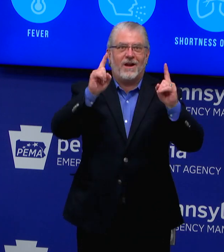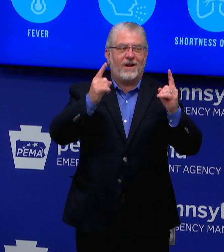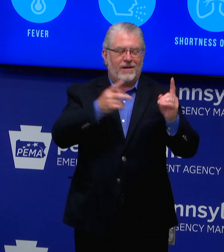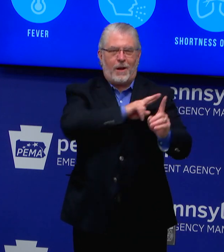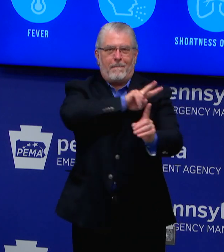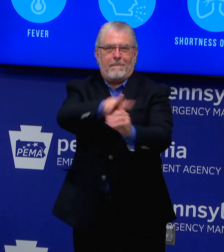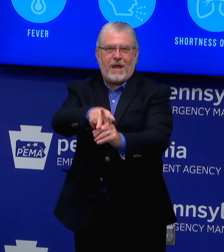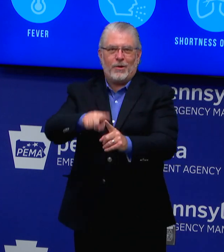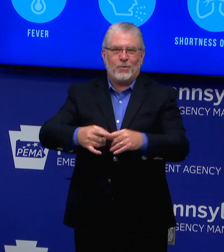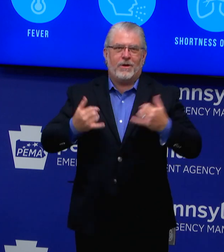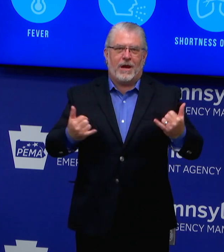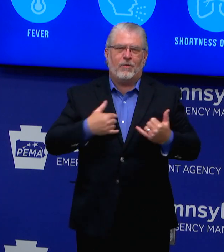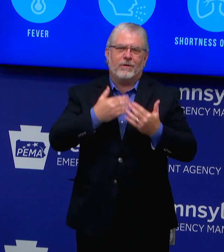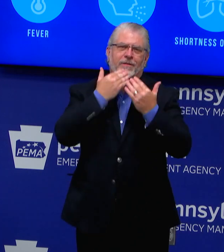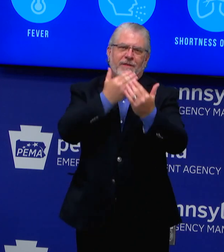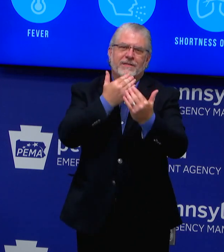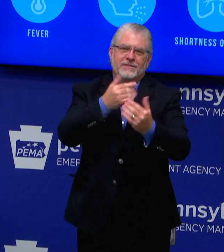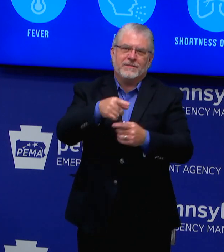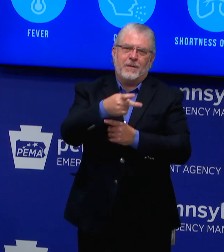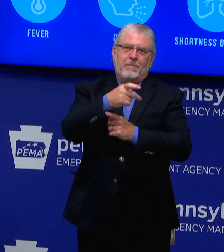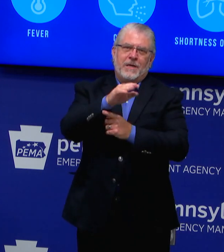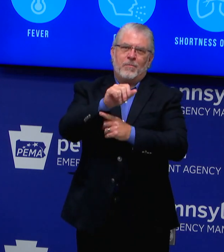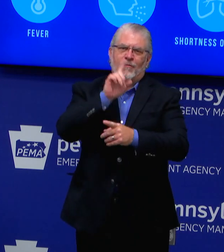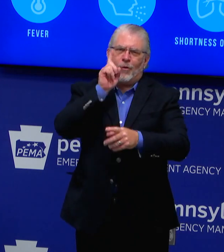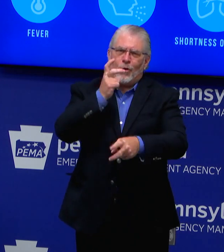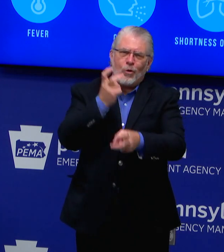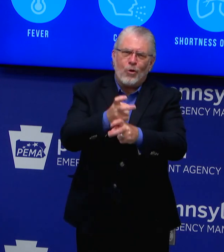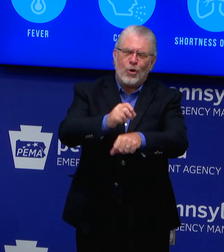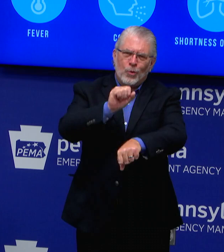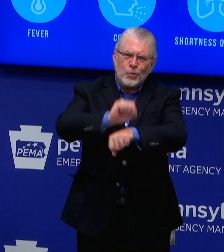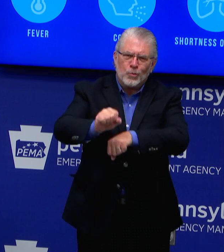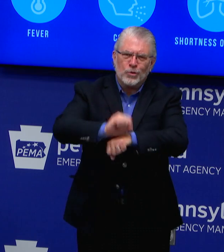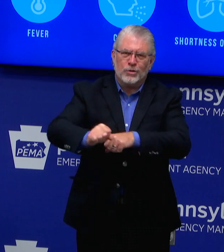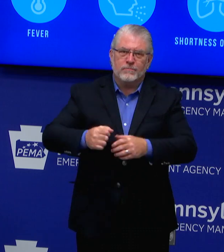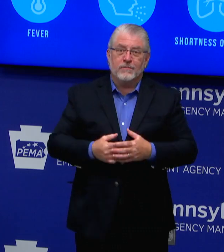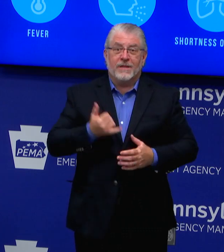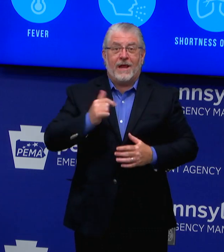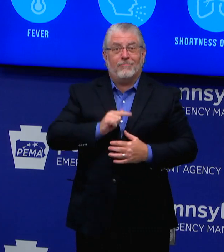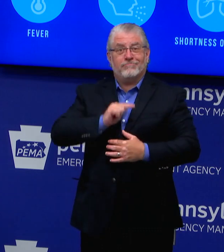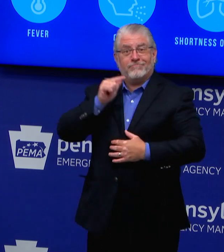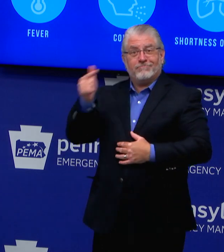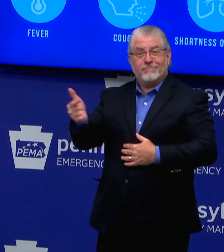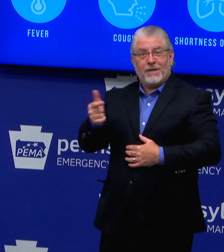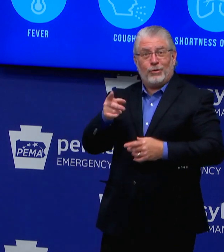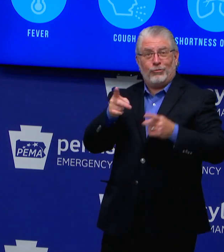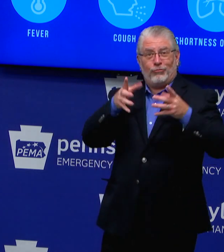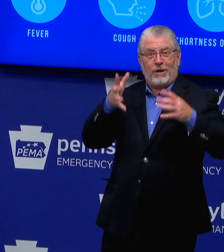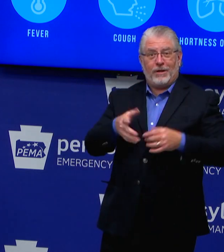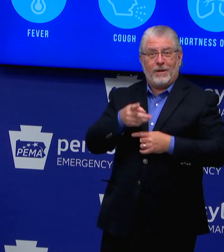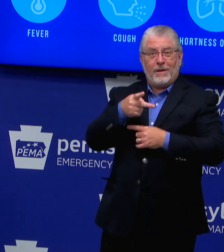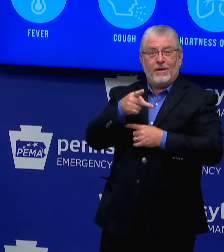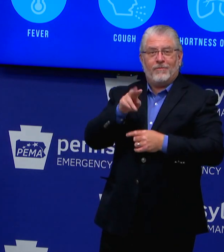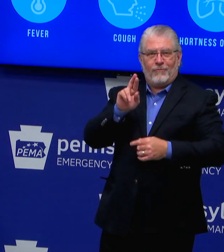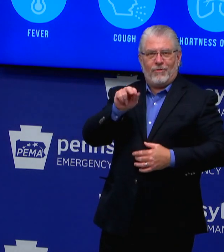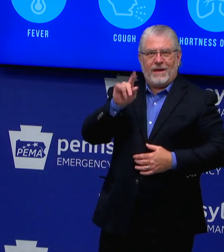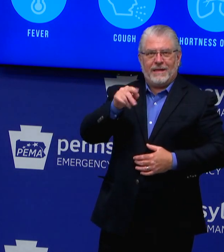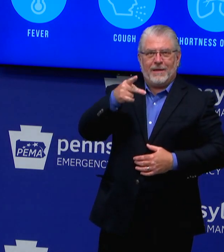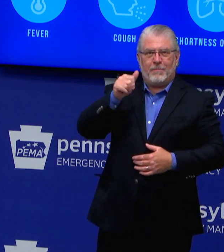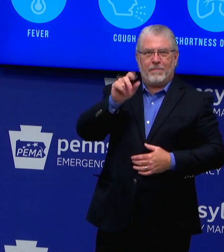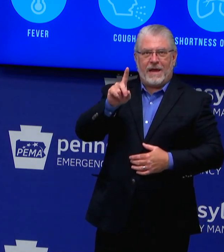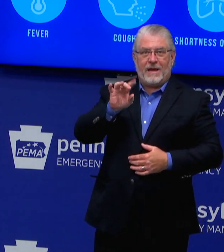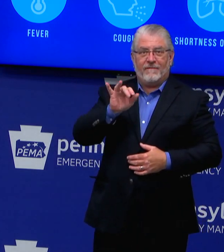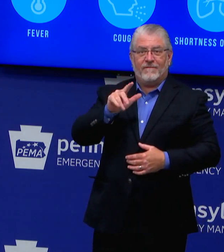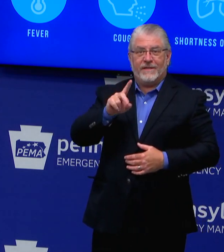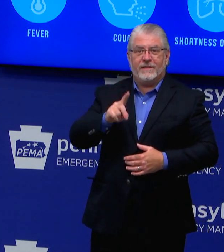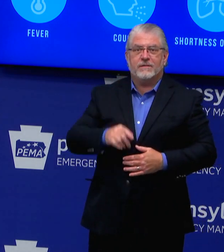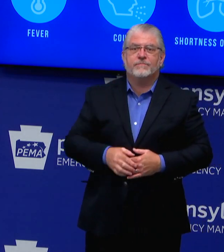all of the good work they do. Now I'm going to turn it over to Director Padfield, Randy Padfield, for more details on what his team has been doing. Randy?